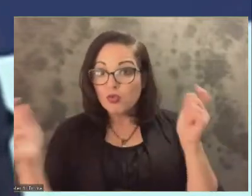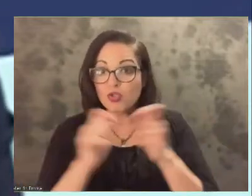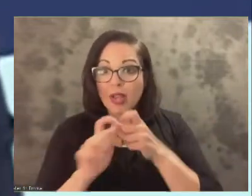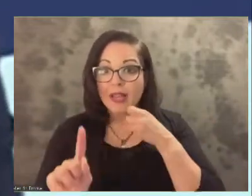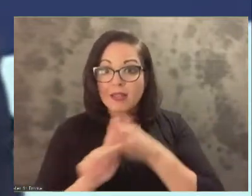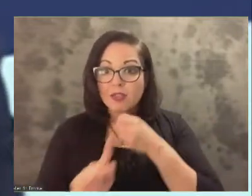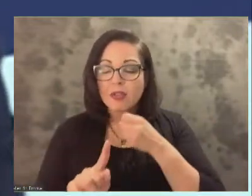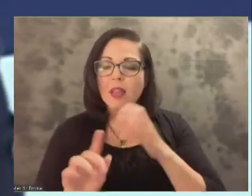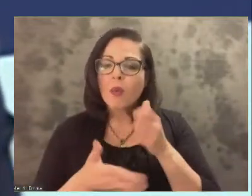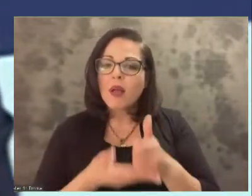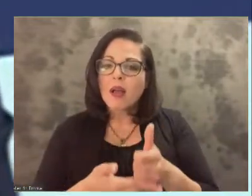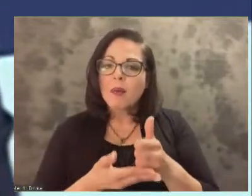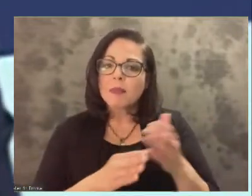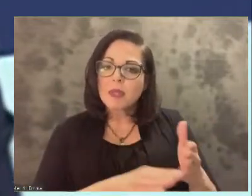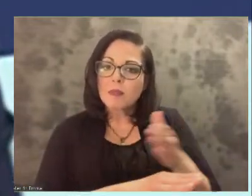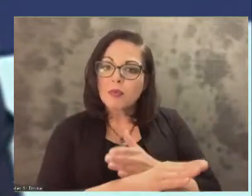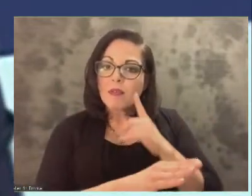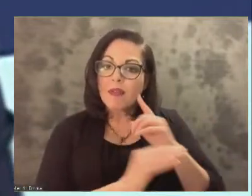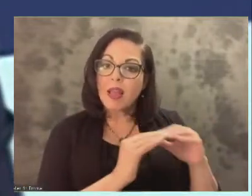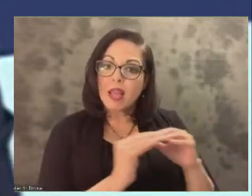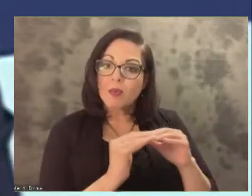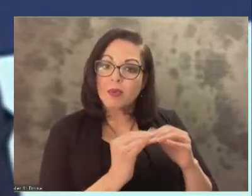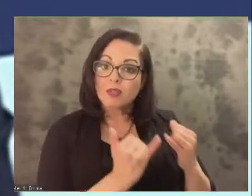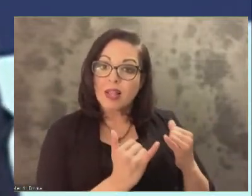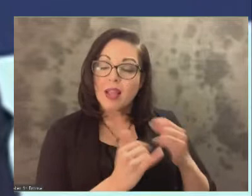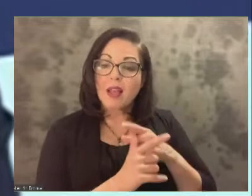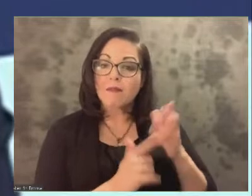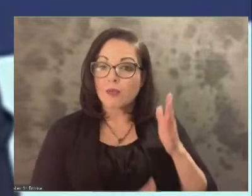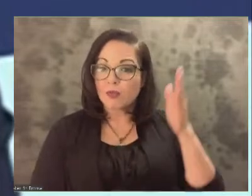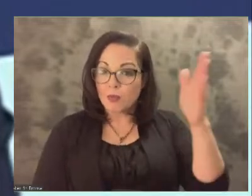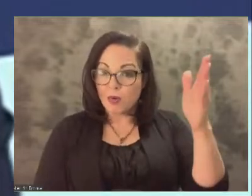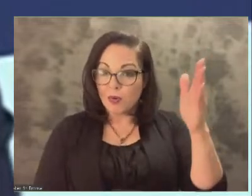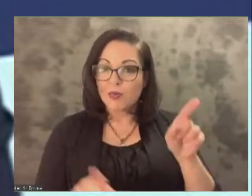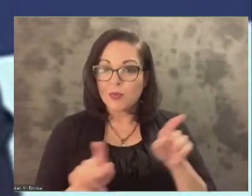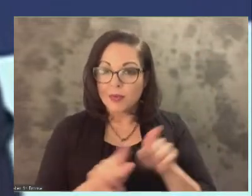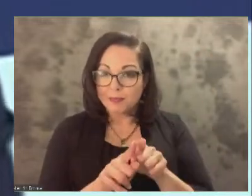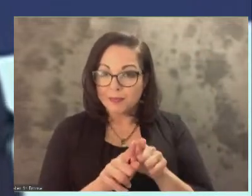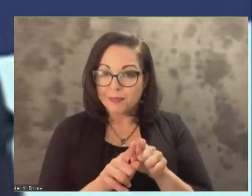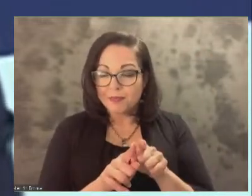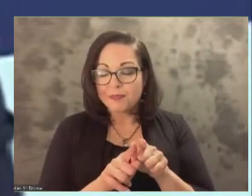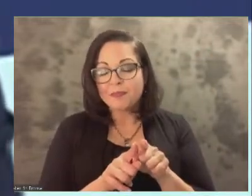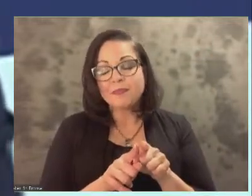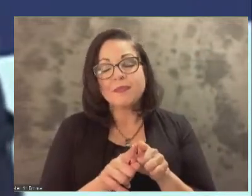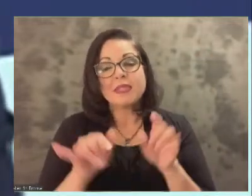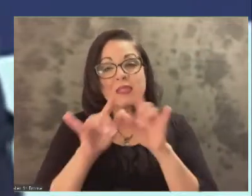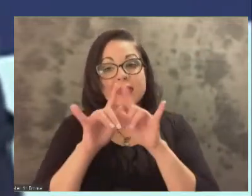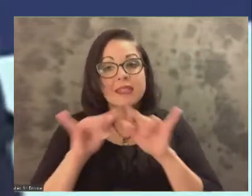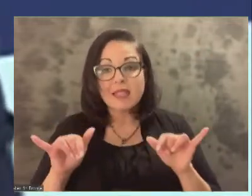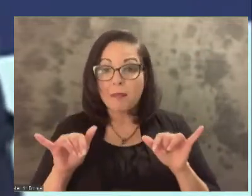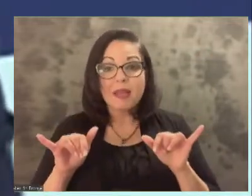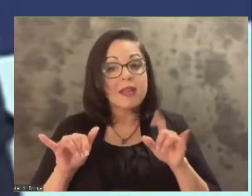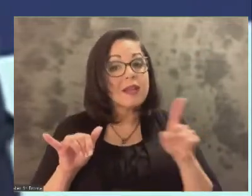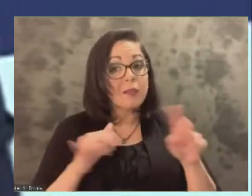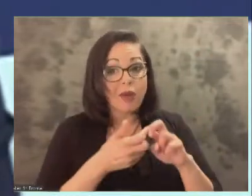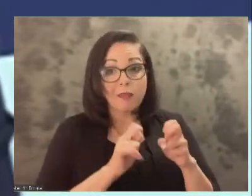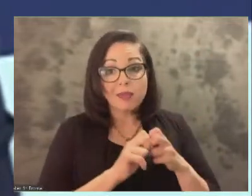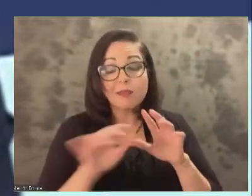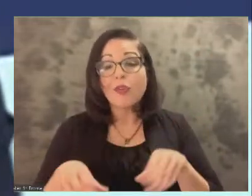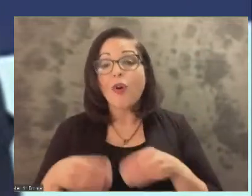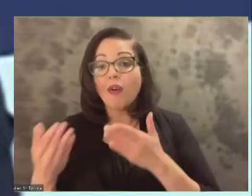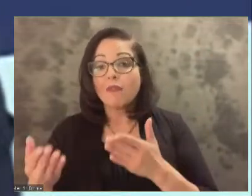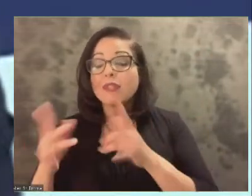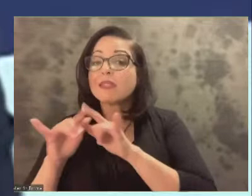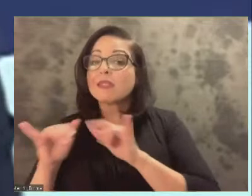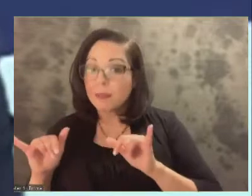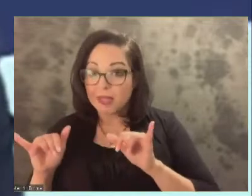help improve equity today and for tomorrow's. Systemic problems require systemic solutions and